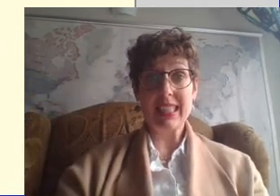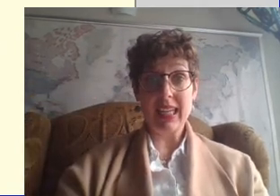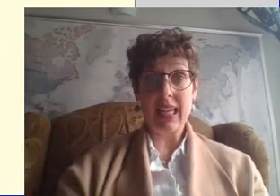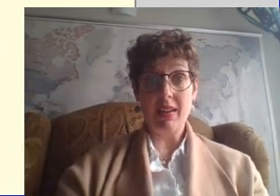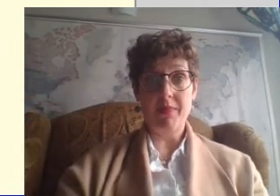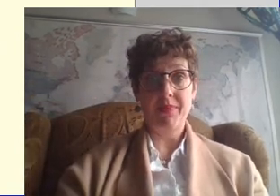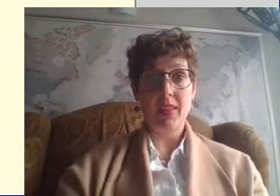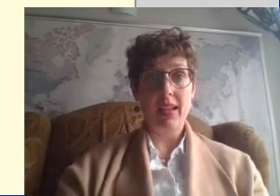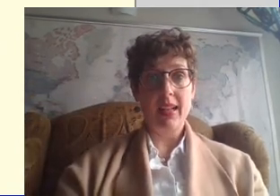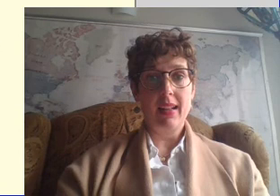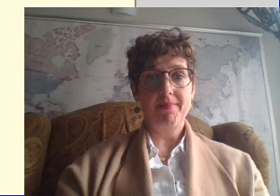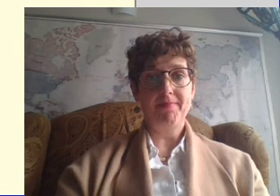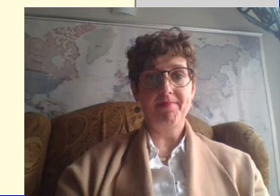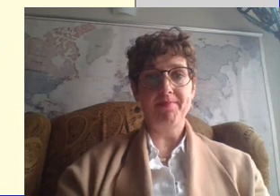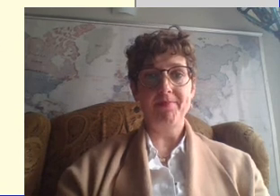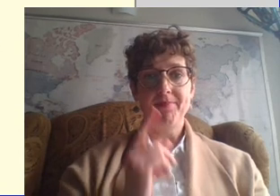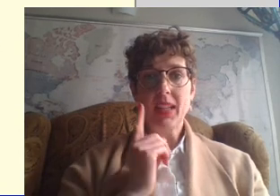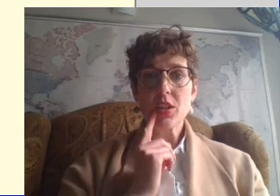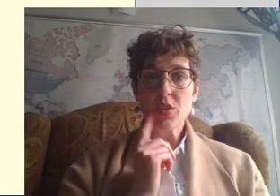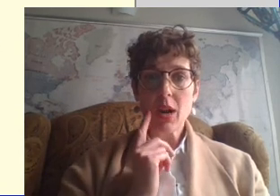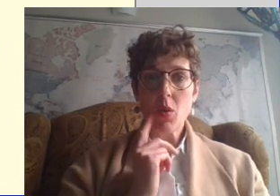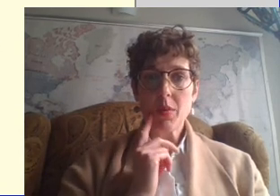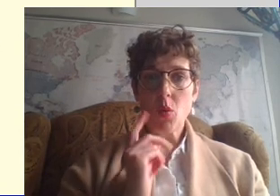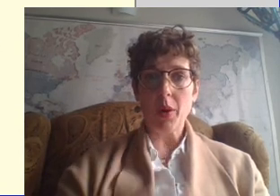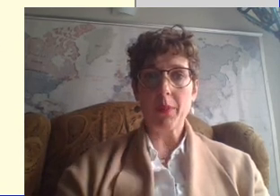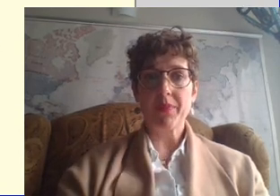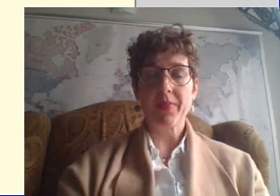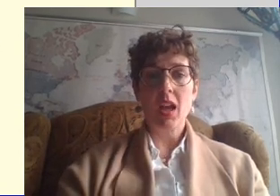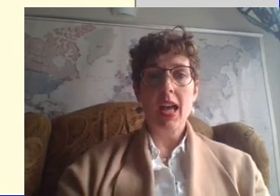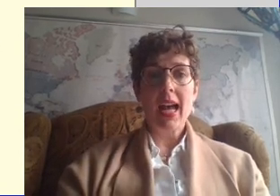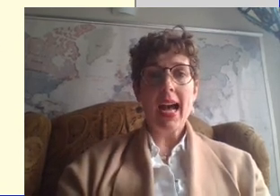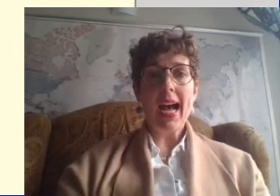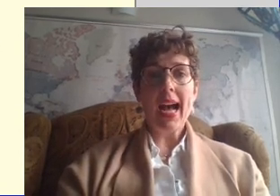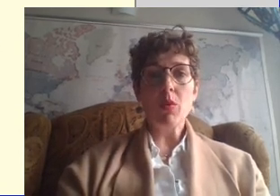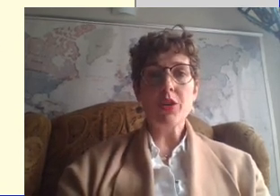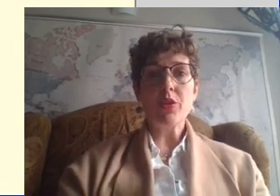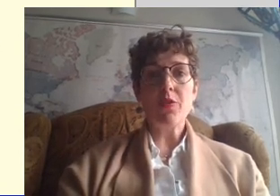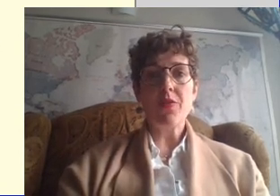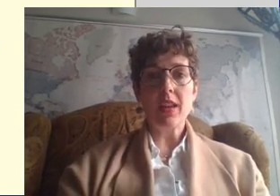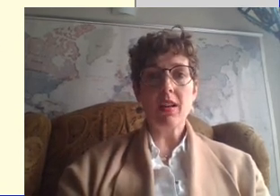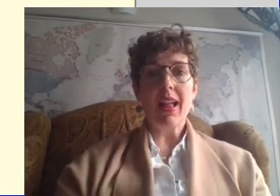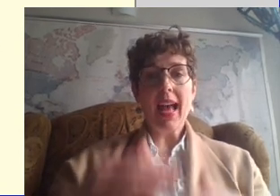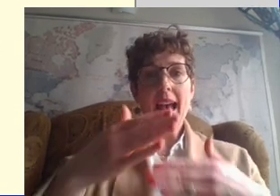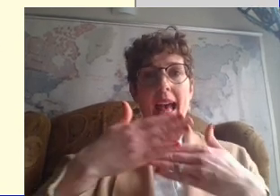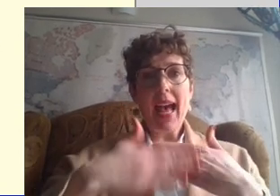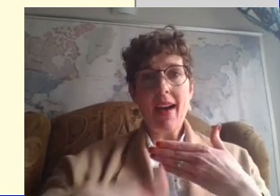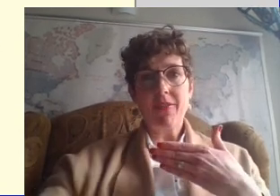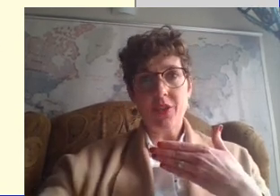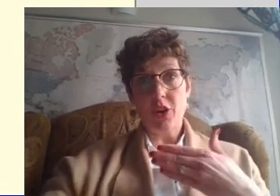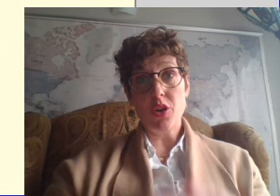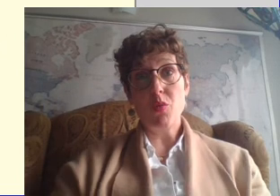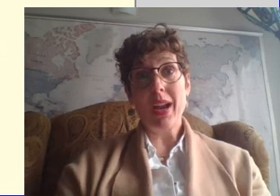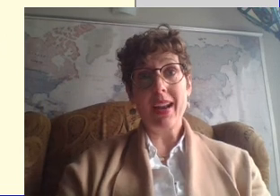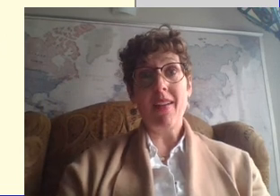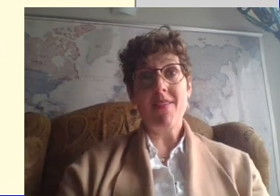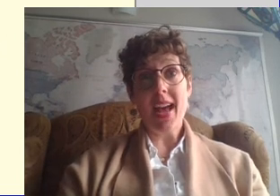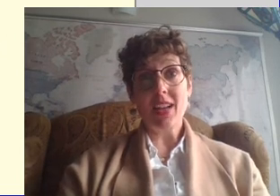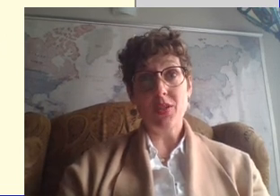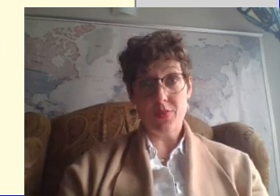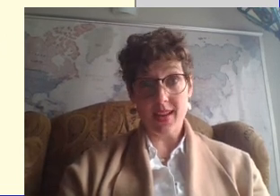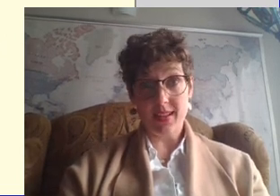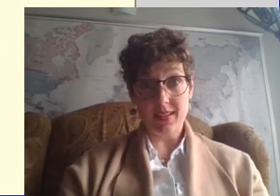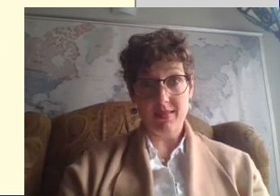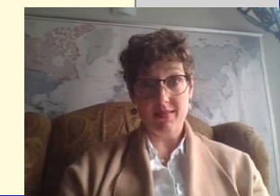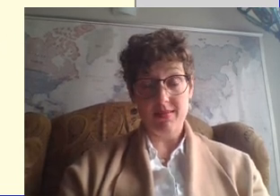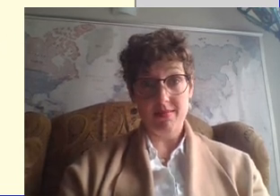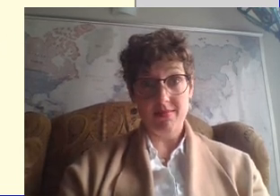get sticky. Let's try one more. How would you feel after you ran a